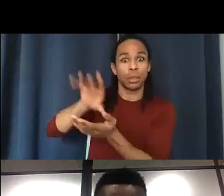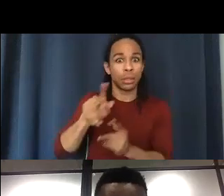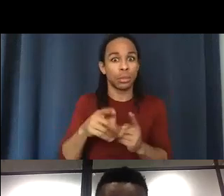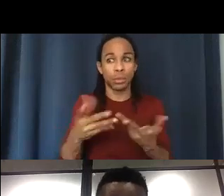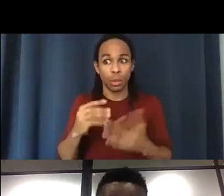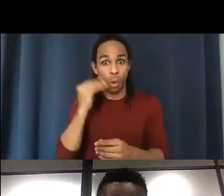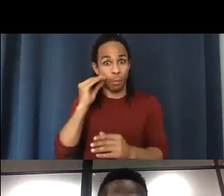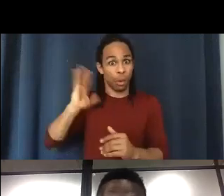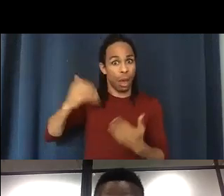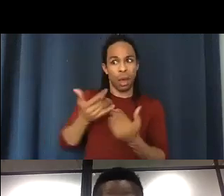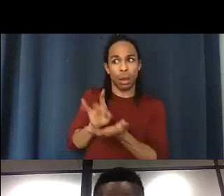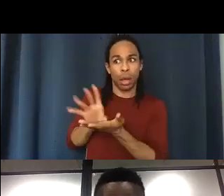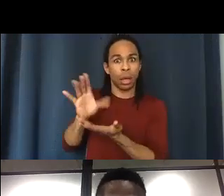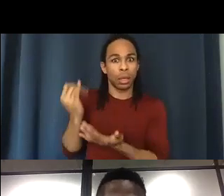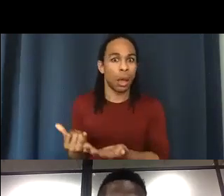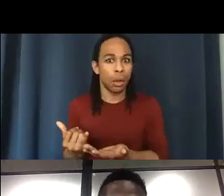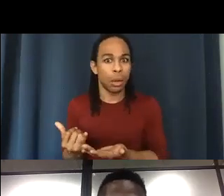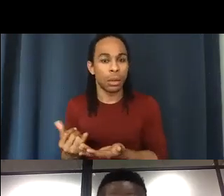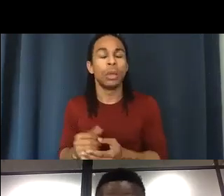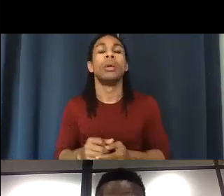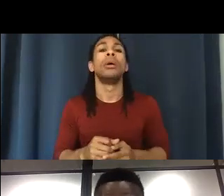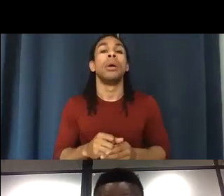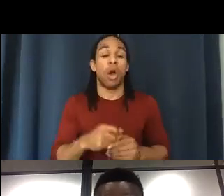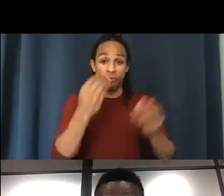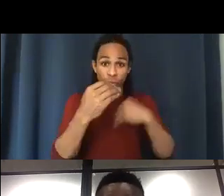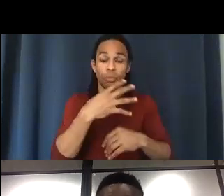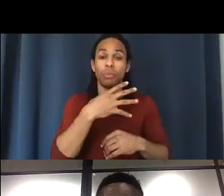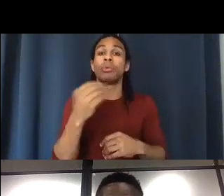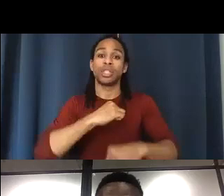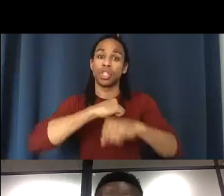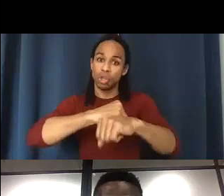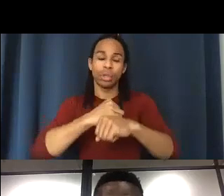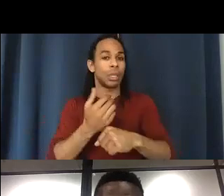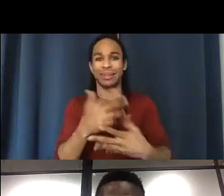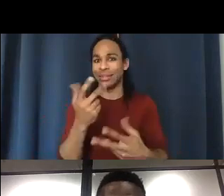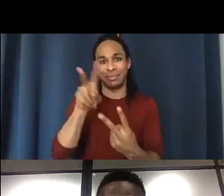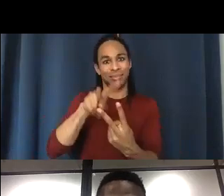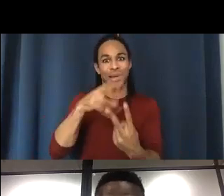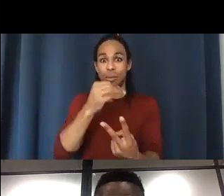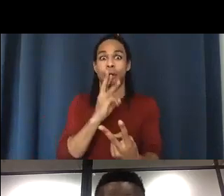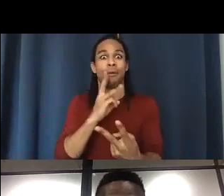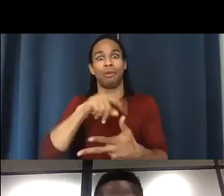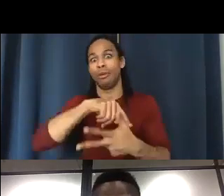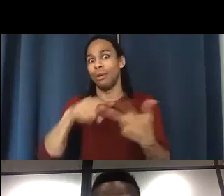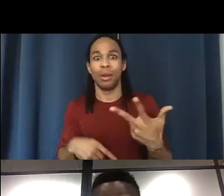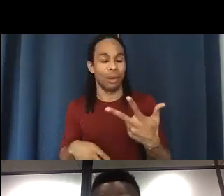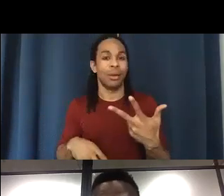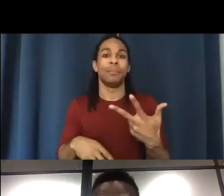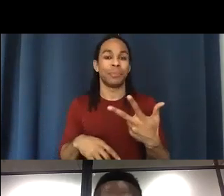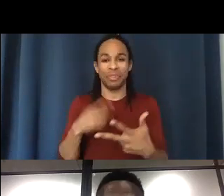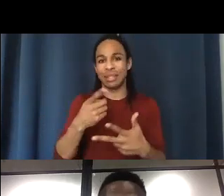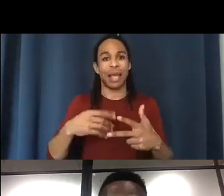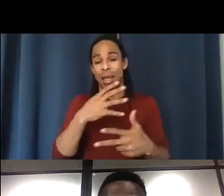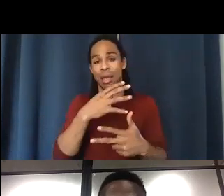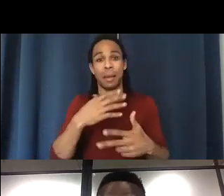food insecurity across all Cairns. And this raises issues around ideas on basic income